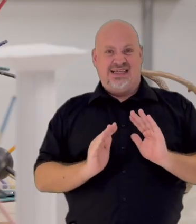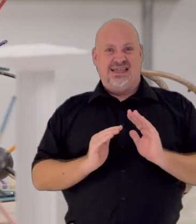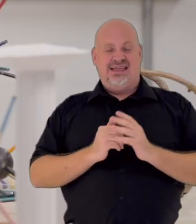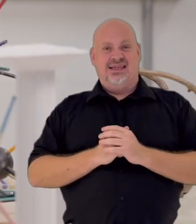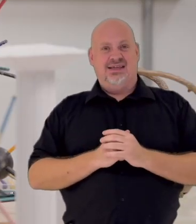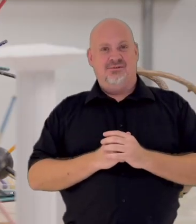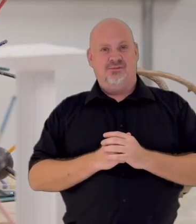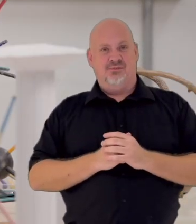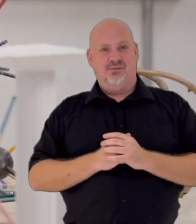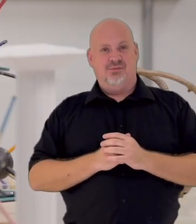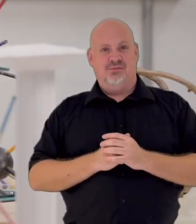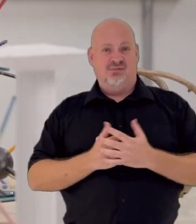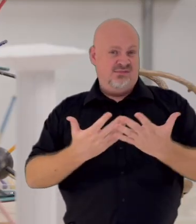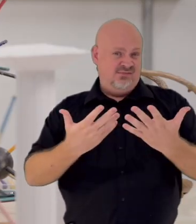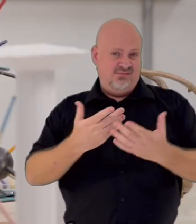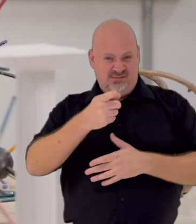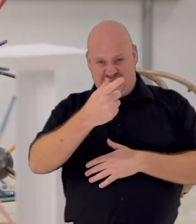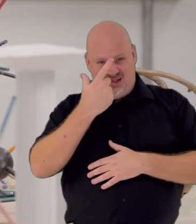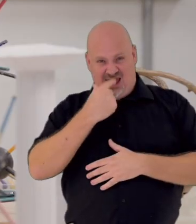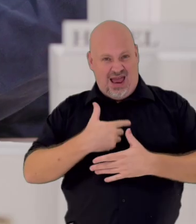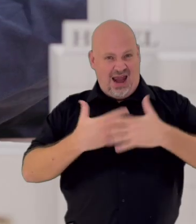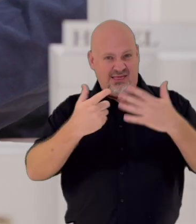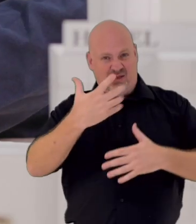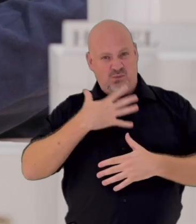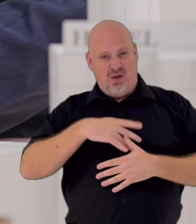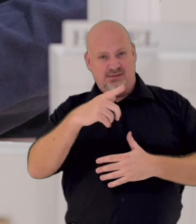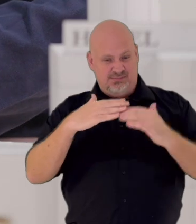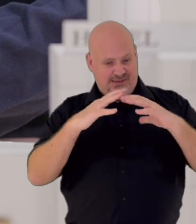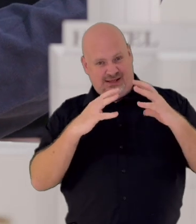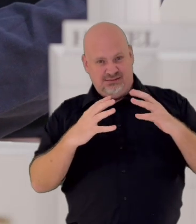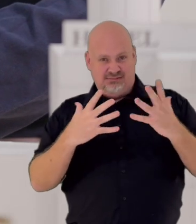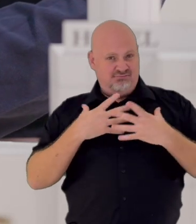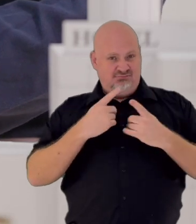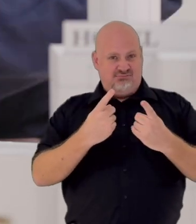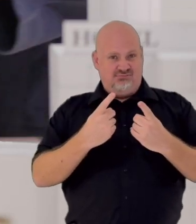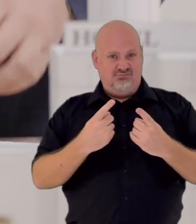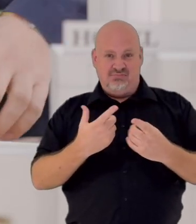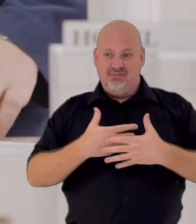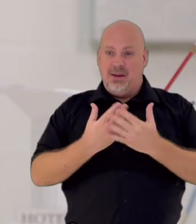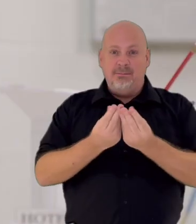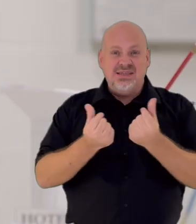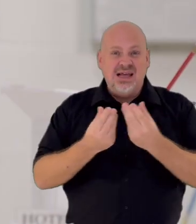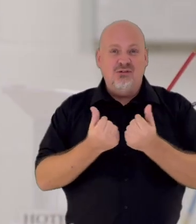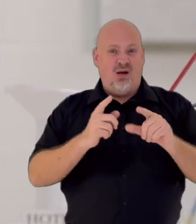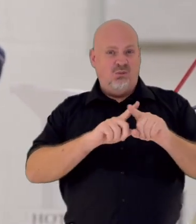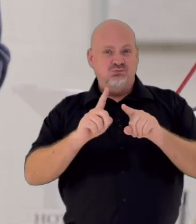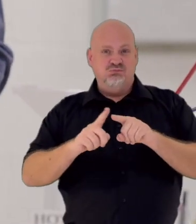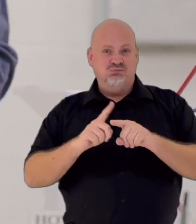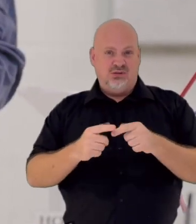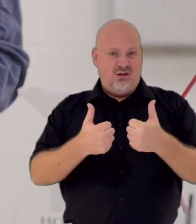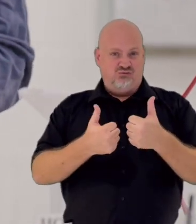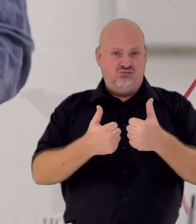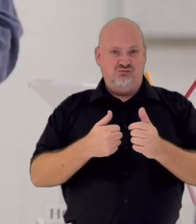But really you could do whatever you want to the building using any material. And